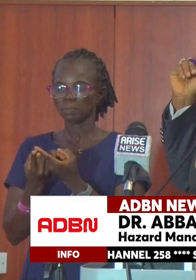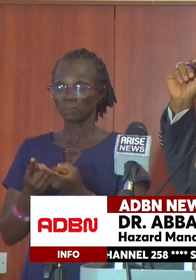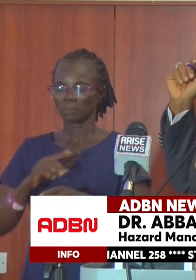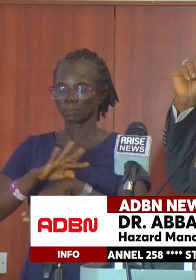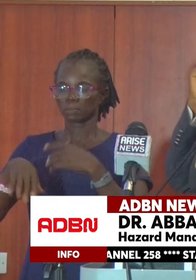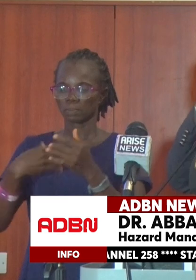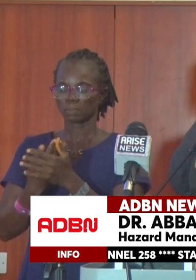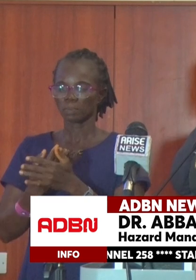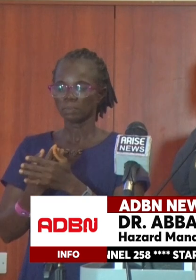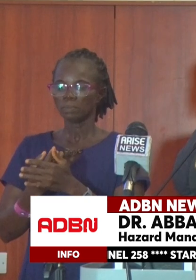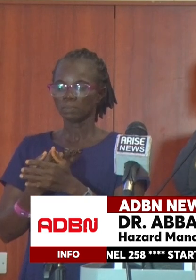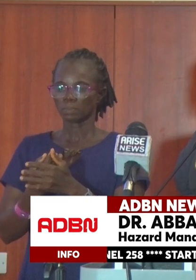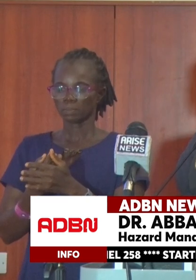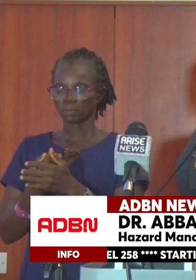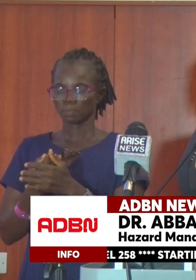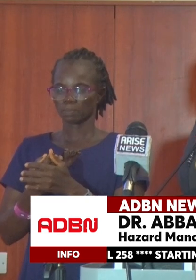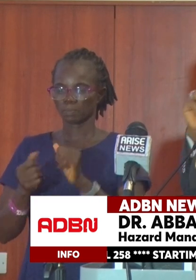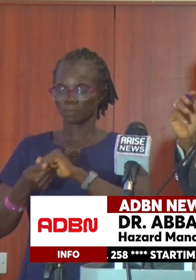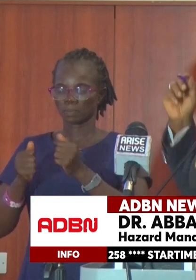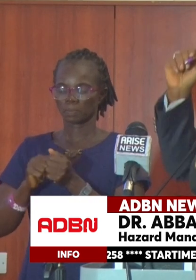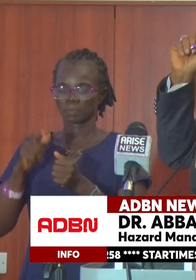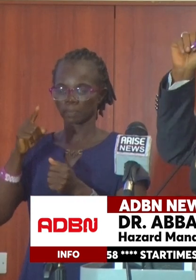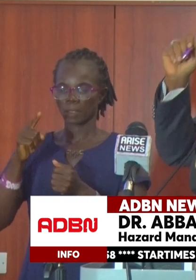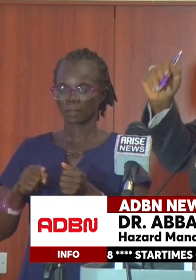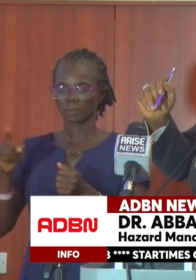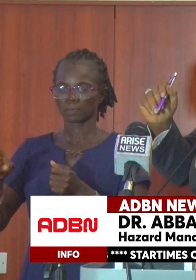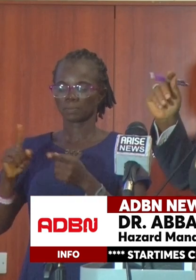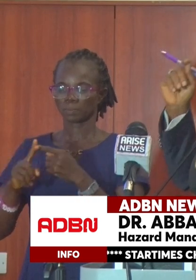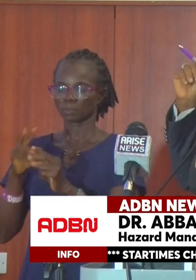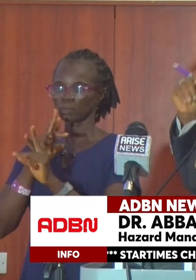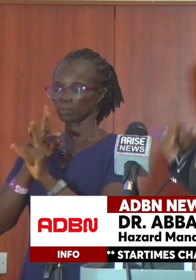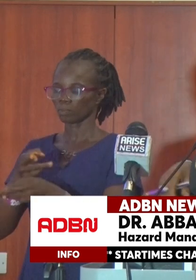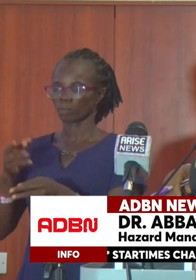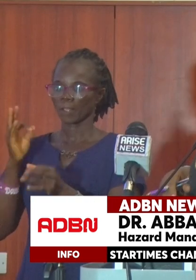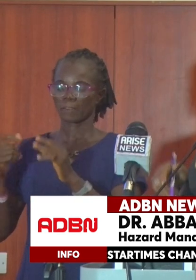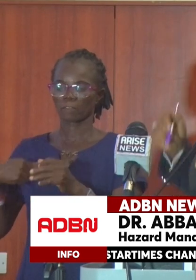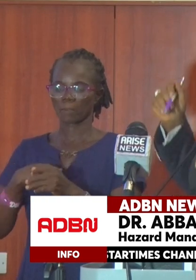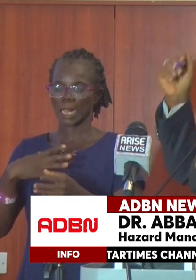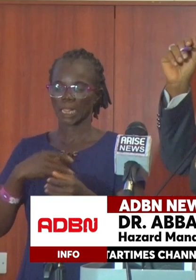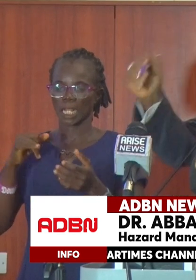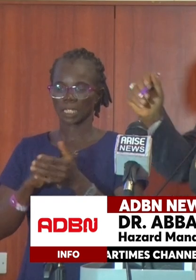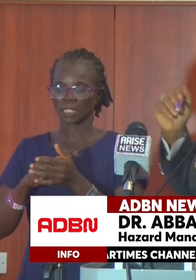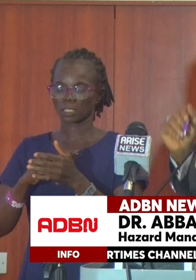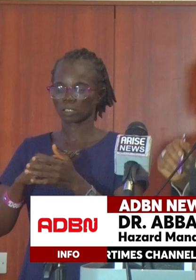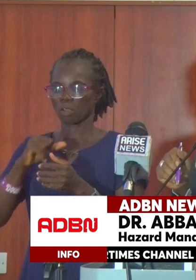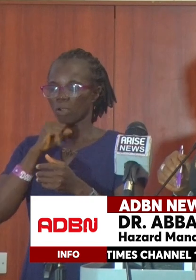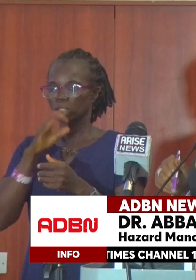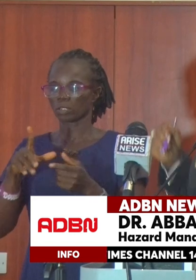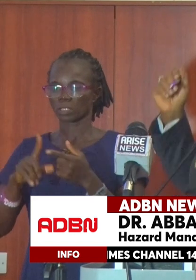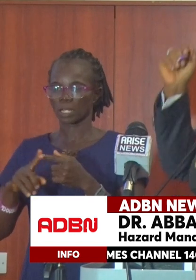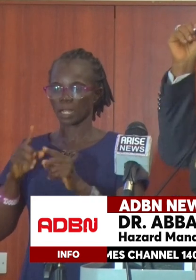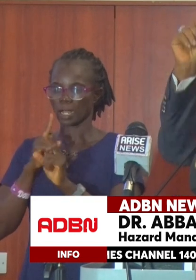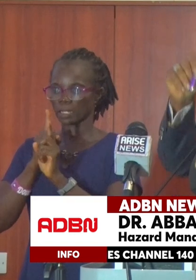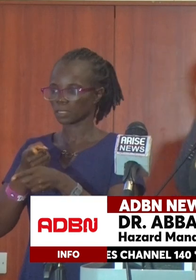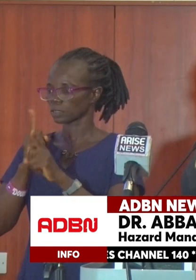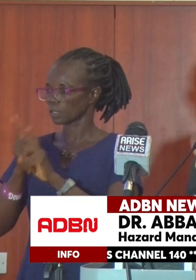all disasters are local, and therefore the response, whether we like it or not, before you get to that village,